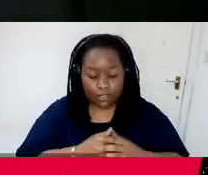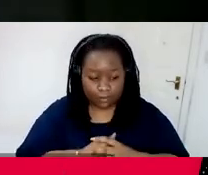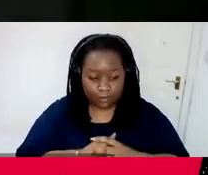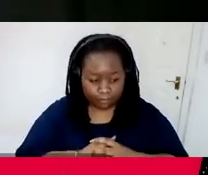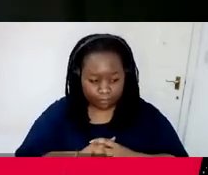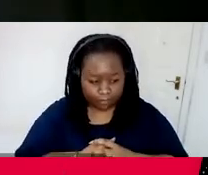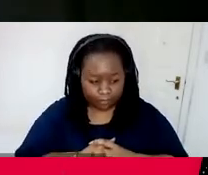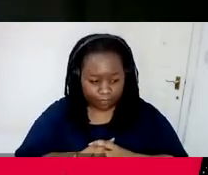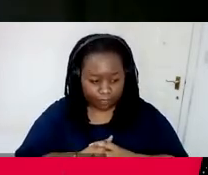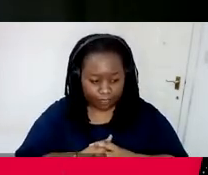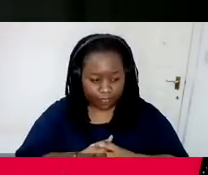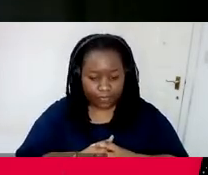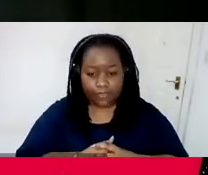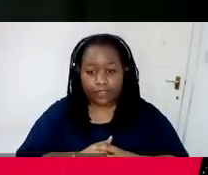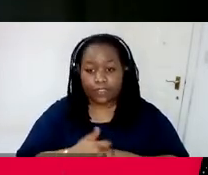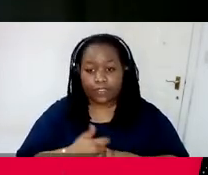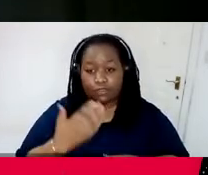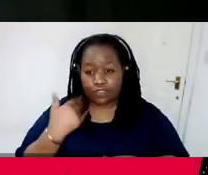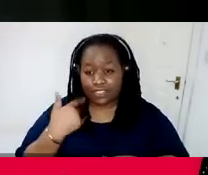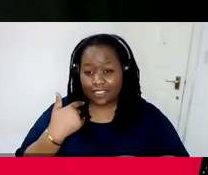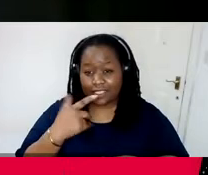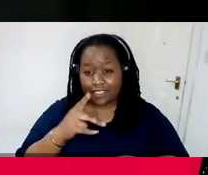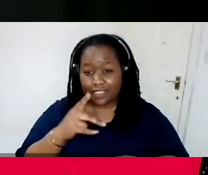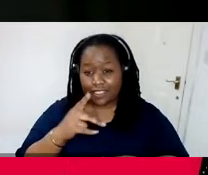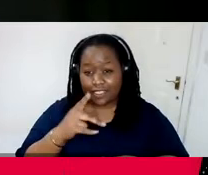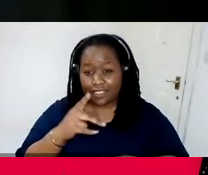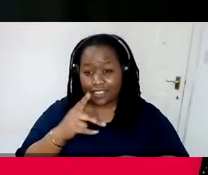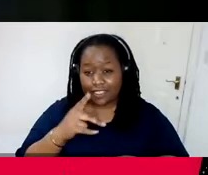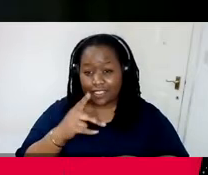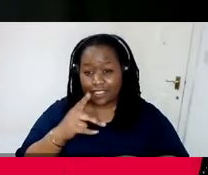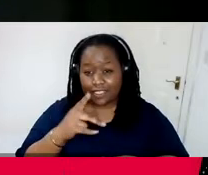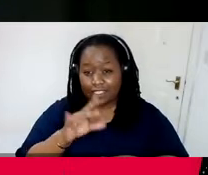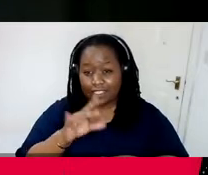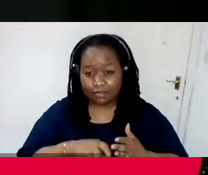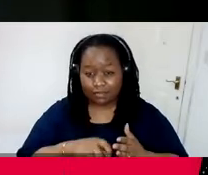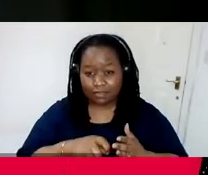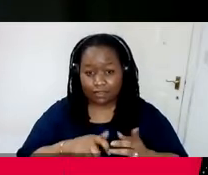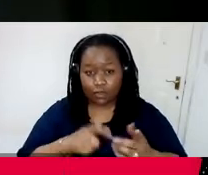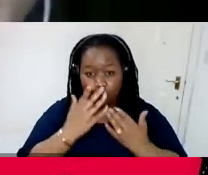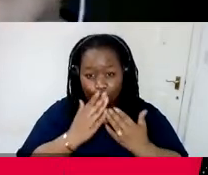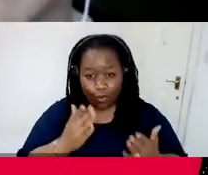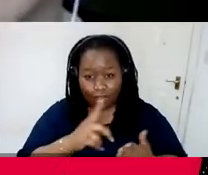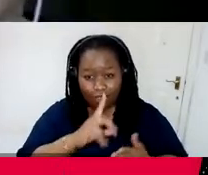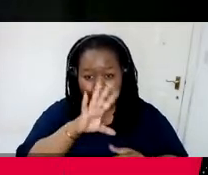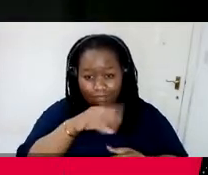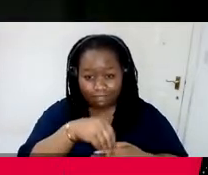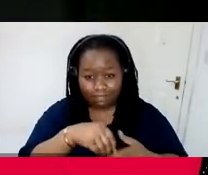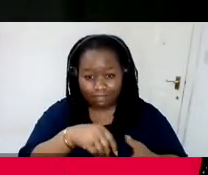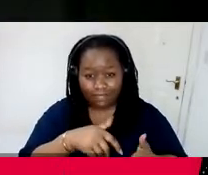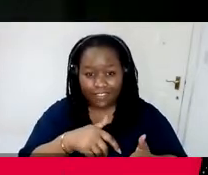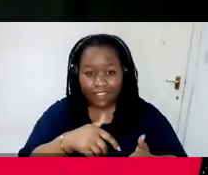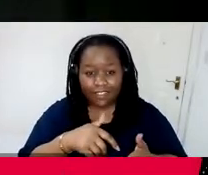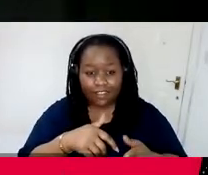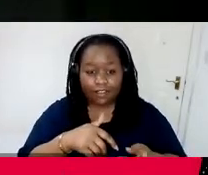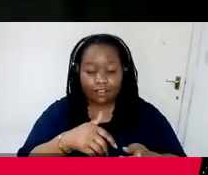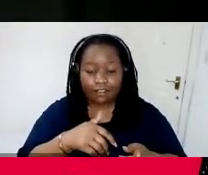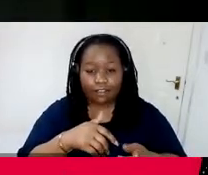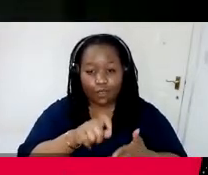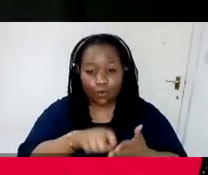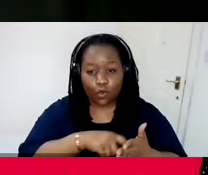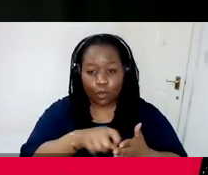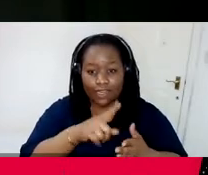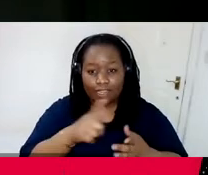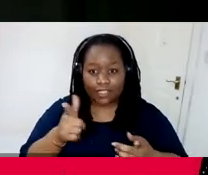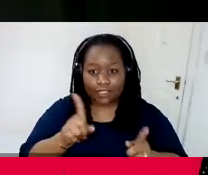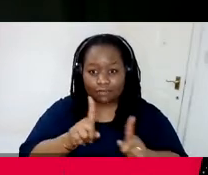and recently nominated. We're really honoured alongside CAAT to have been nominated for the Nobel Peace